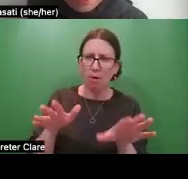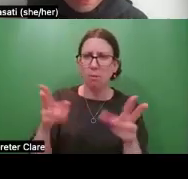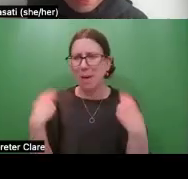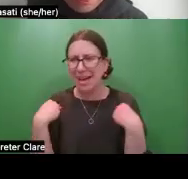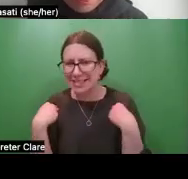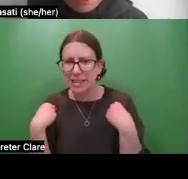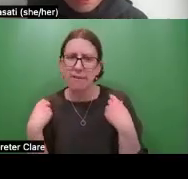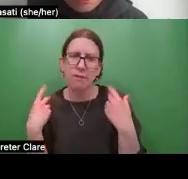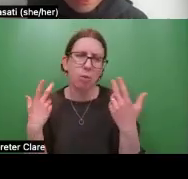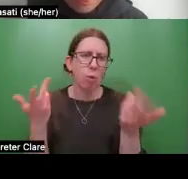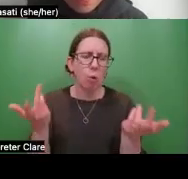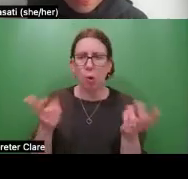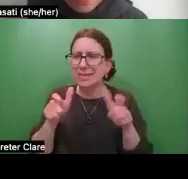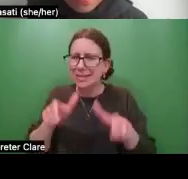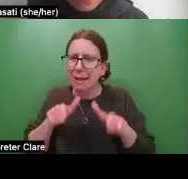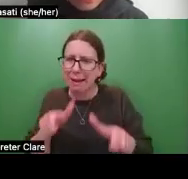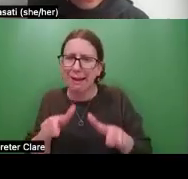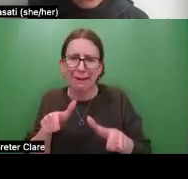process.